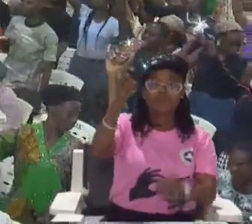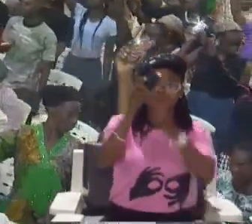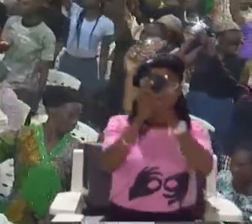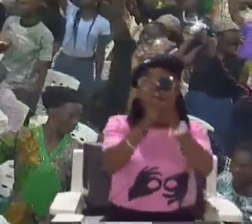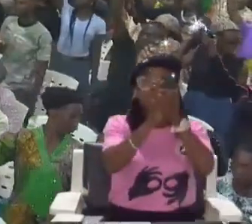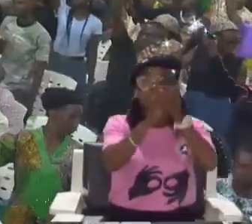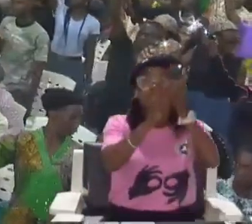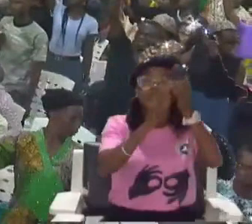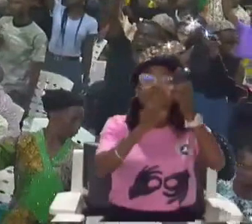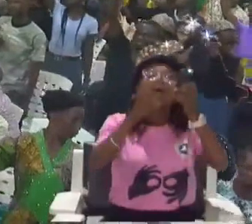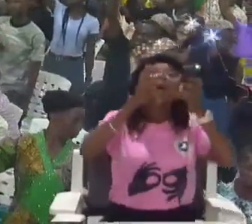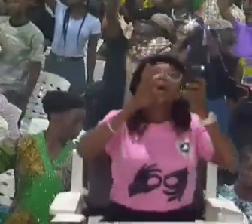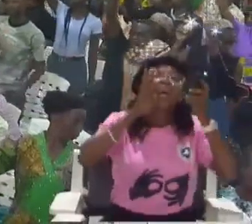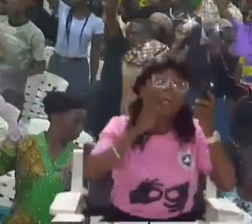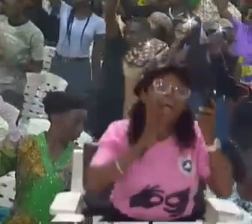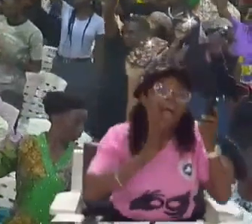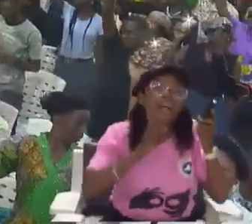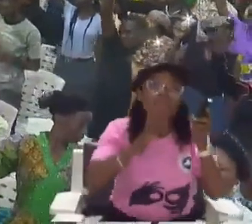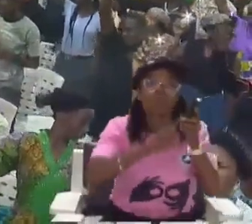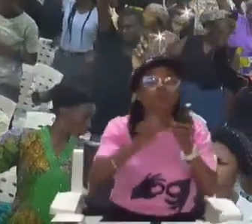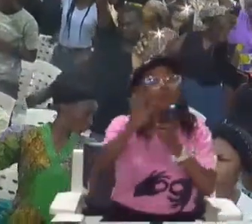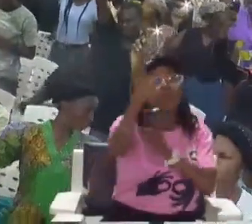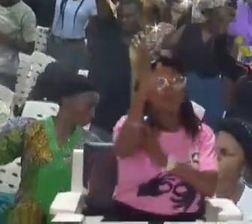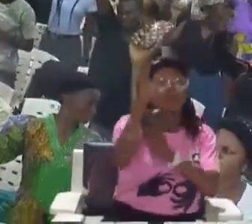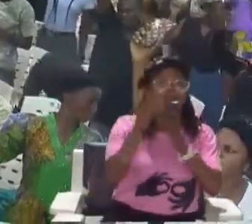And cry to God.